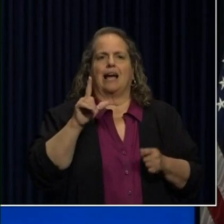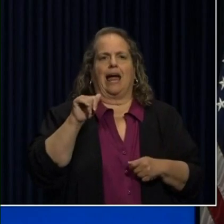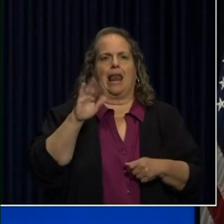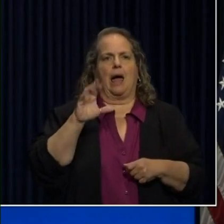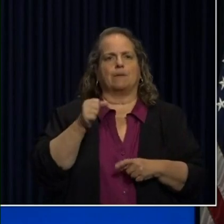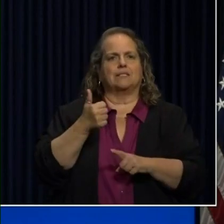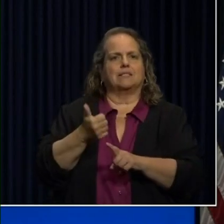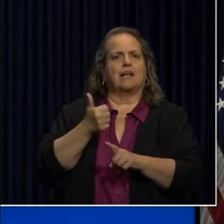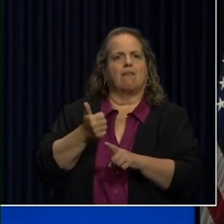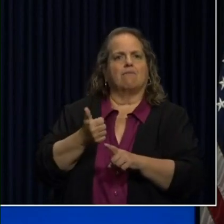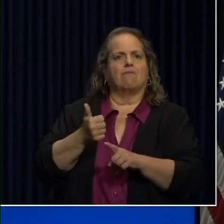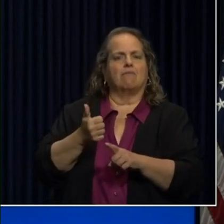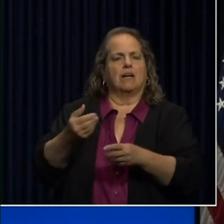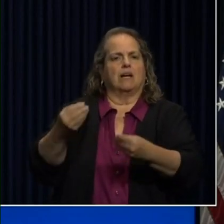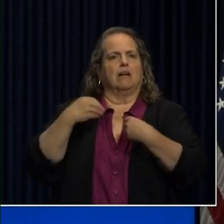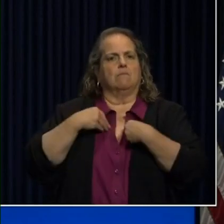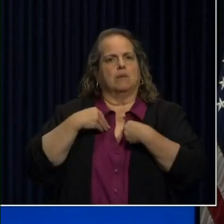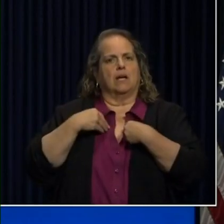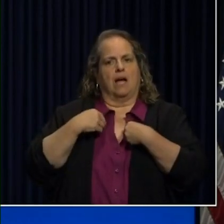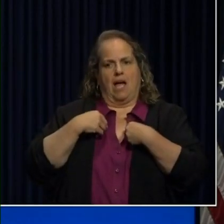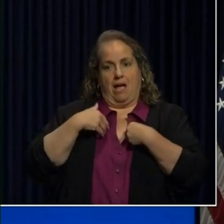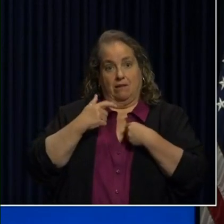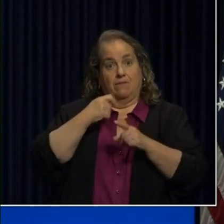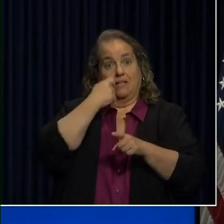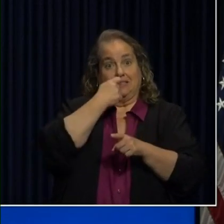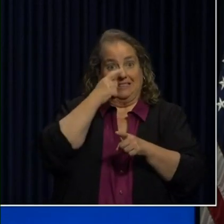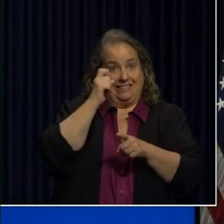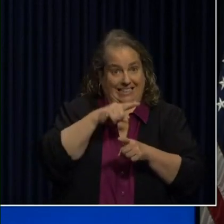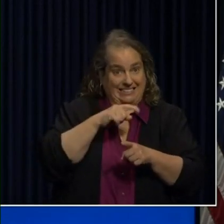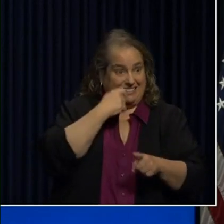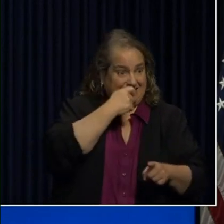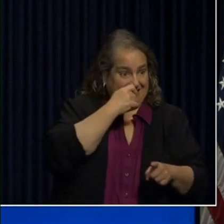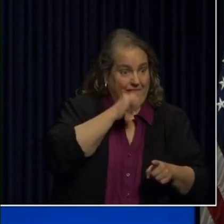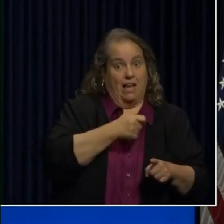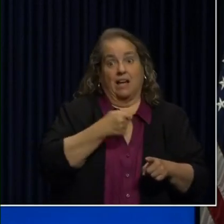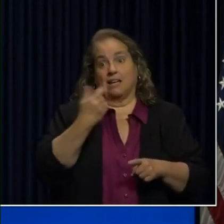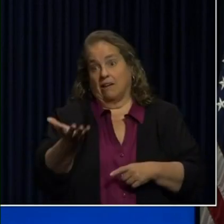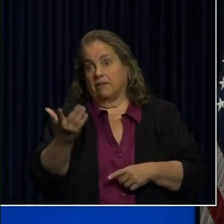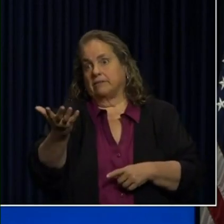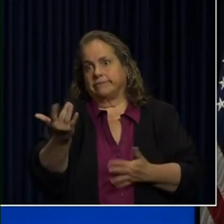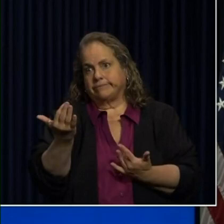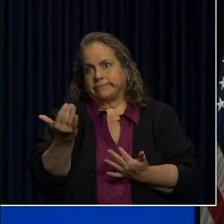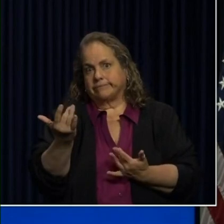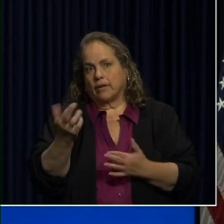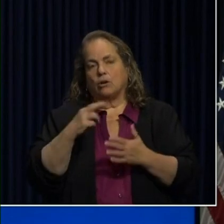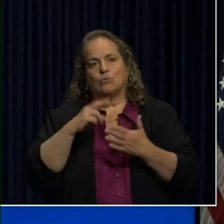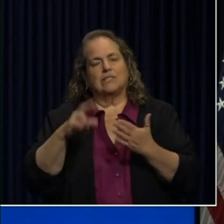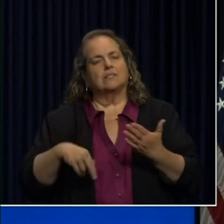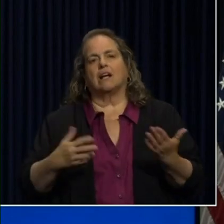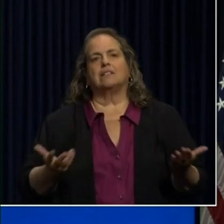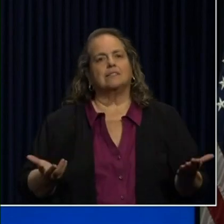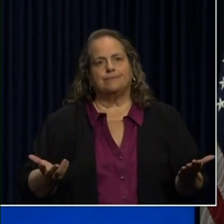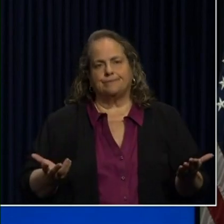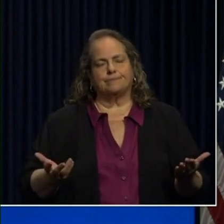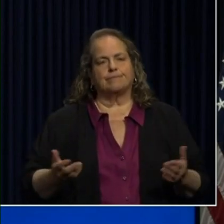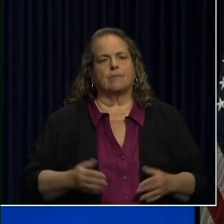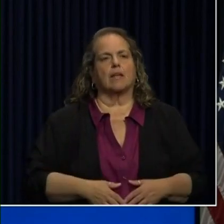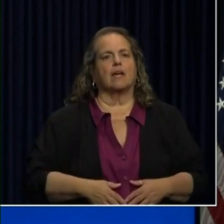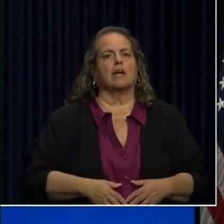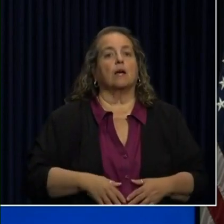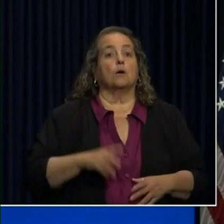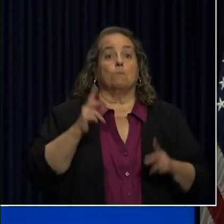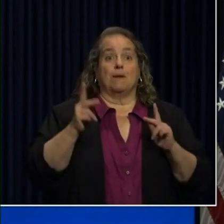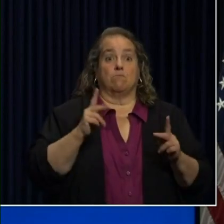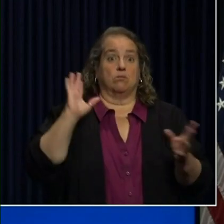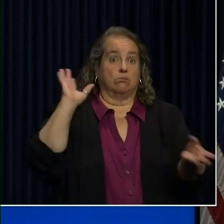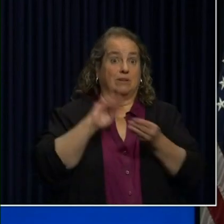it doesn't just reflect one point in time. What it reflects is the testing that has come in. Folks ever in the